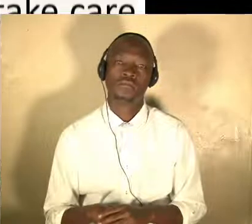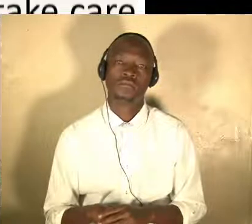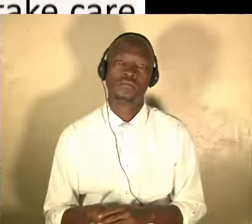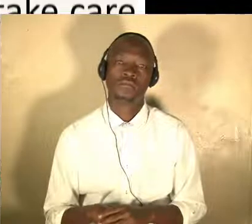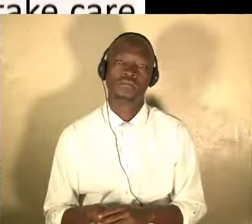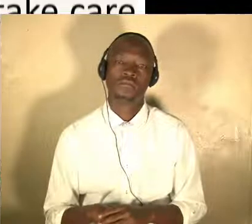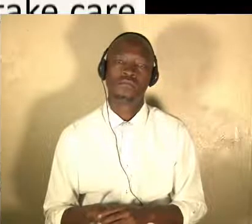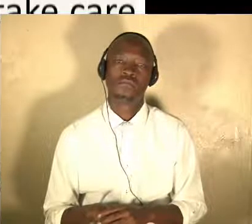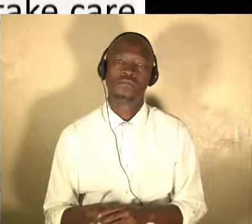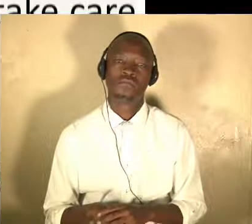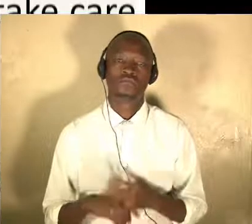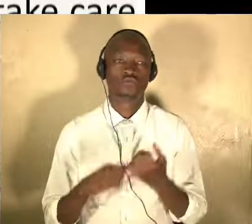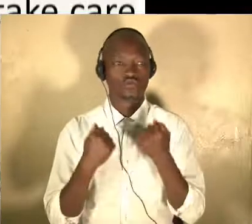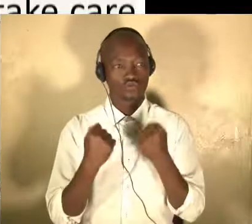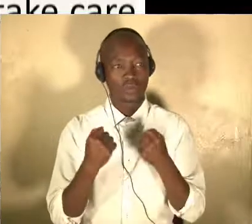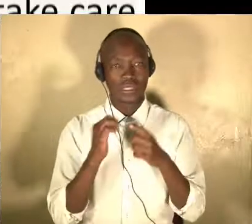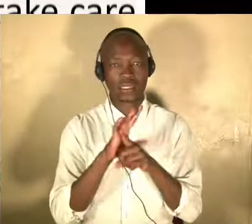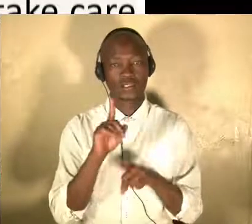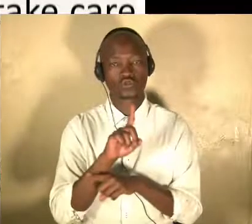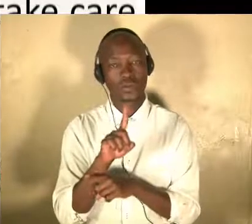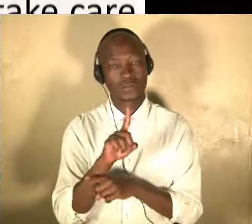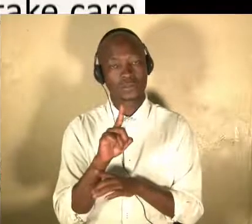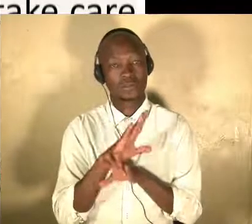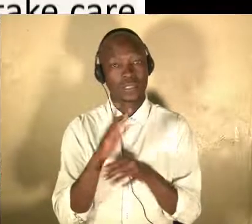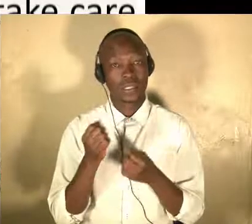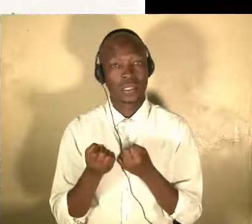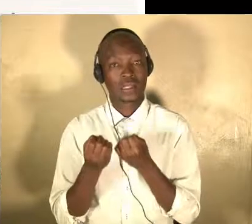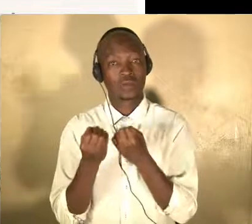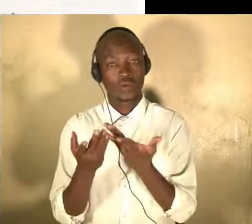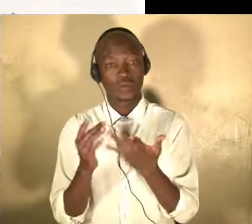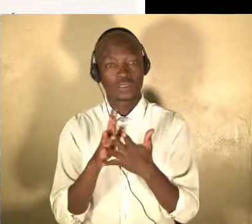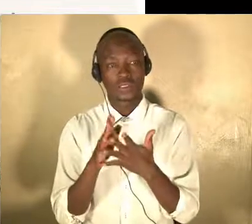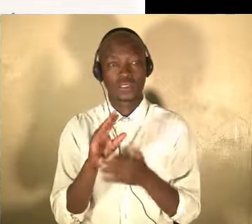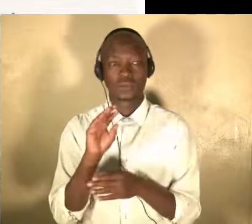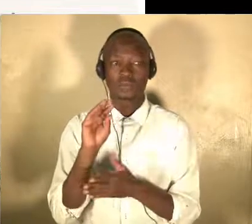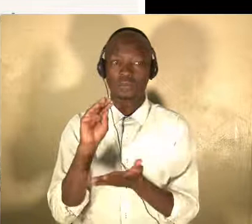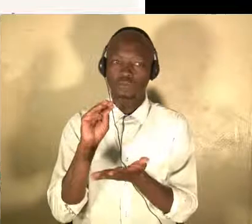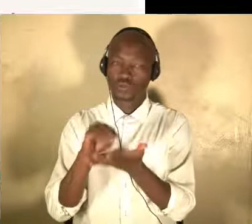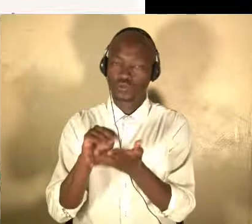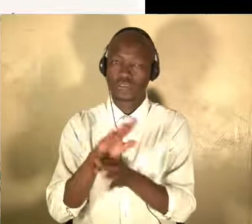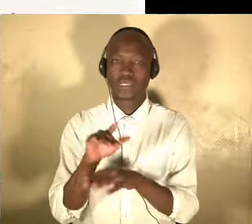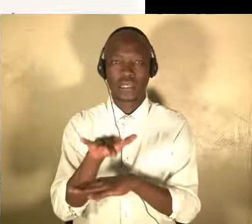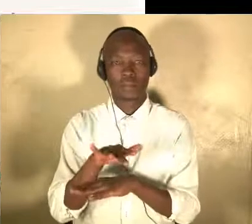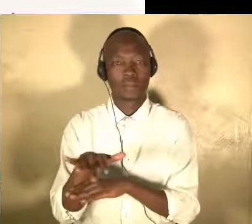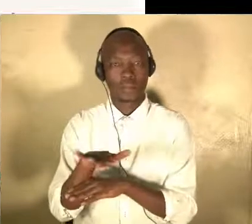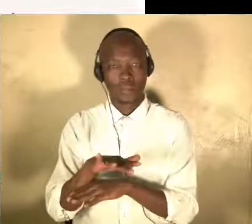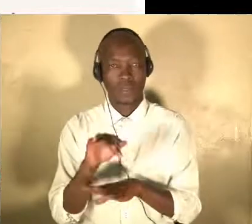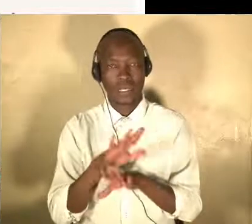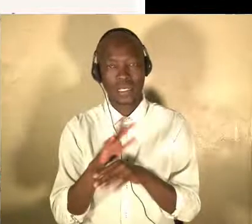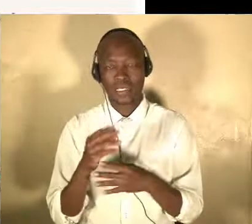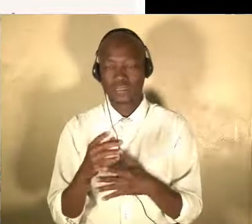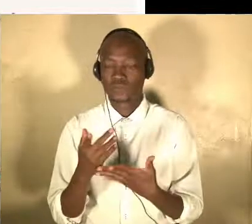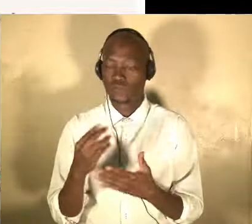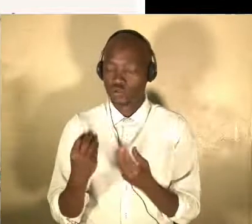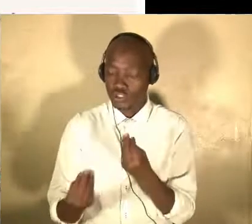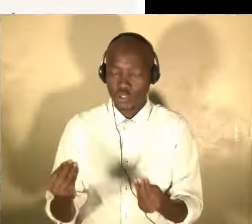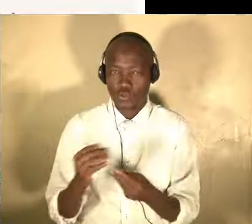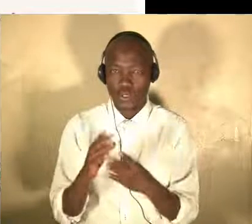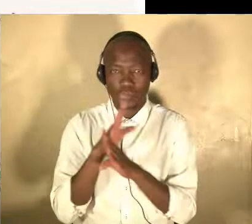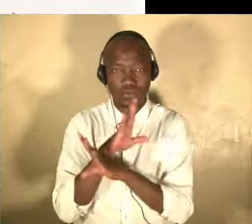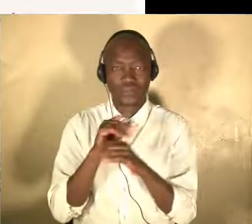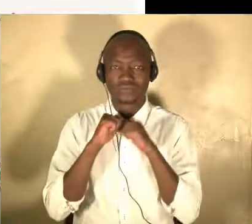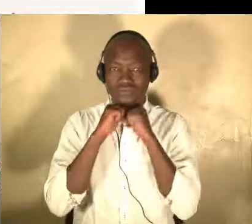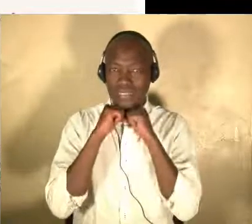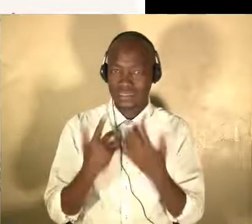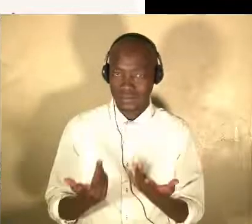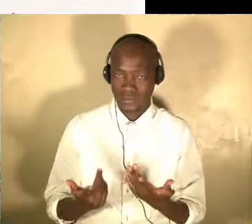strengthen the provisions that should be put in place for orphaned and abandoned children